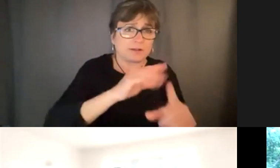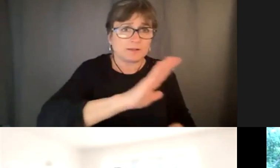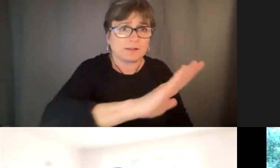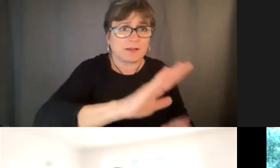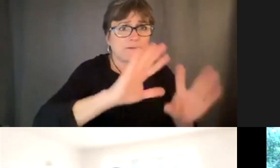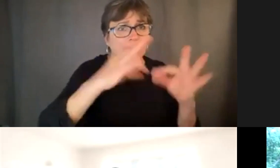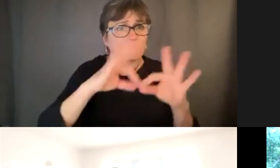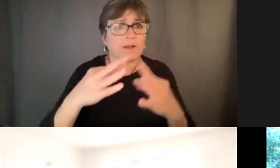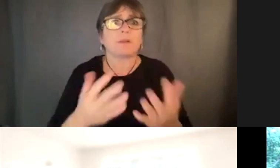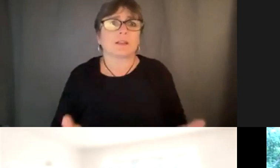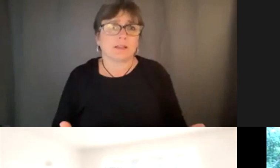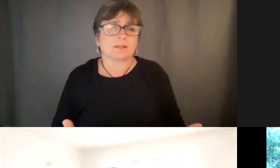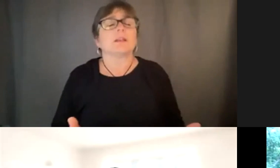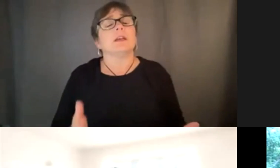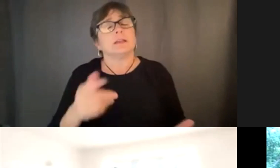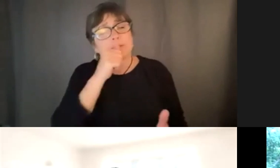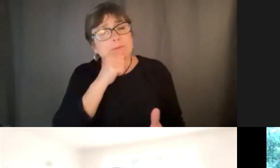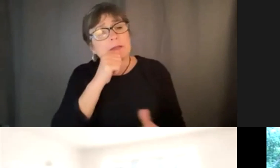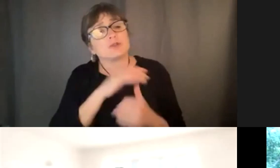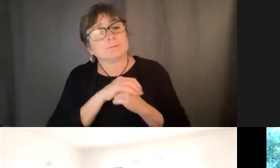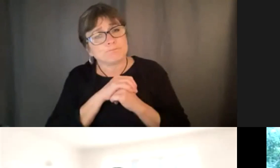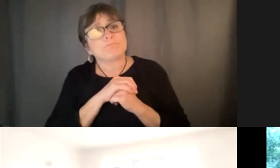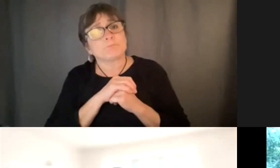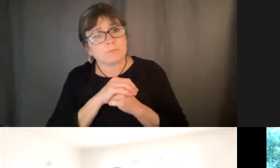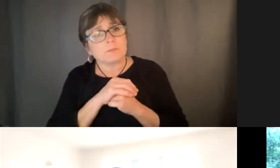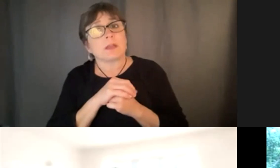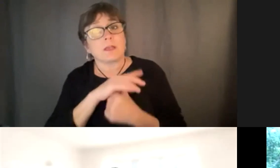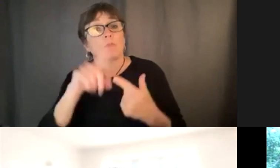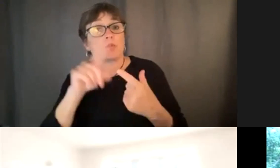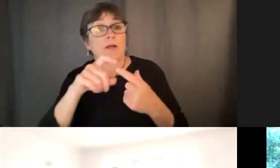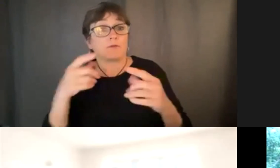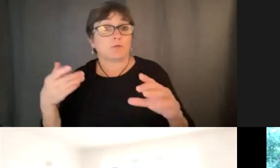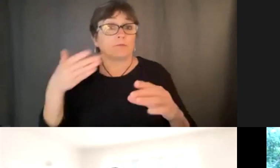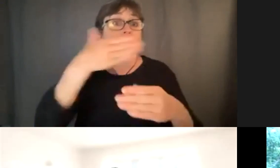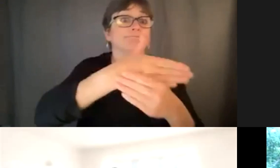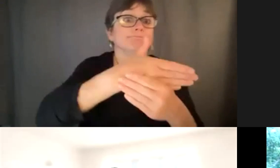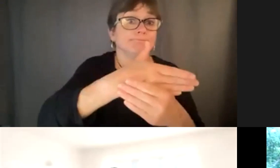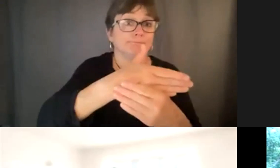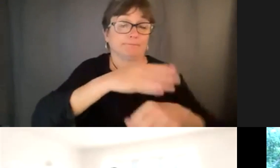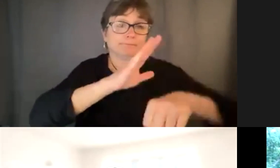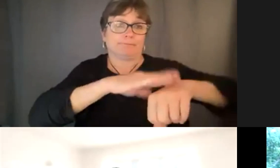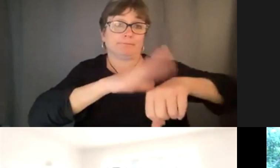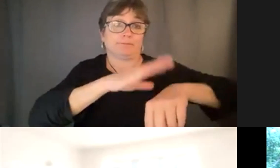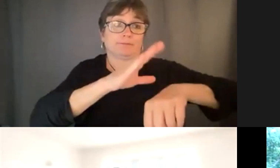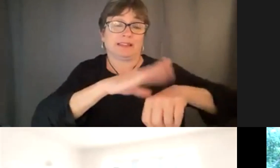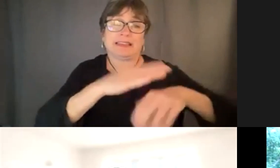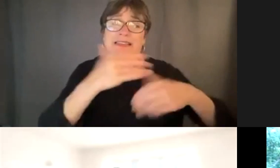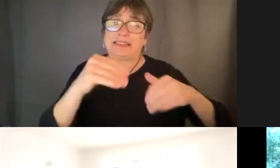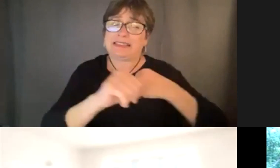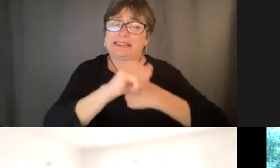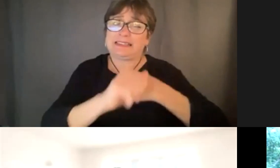times to make sure people know what those risks are, but also not letting somebody take such a risk that